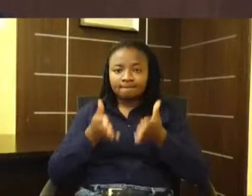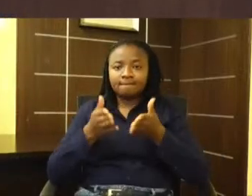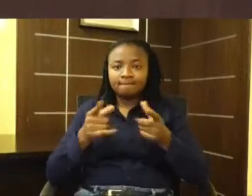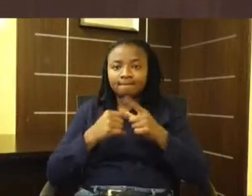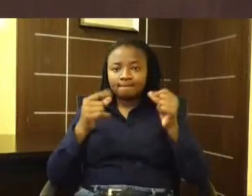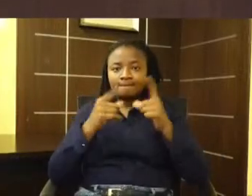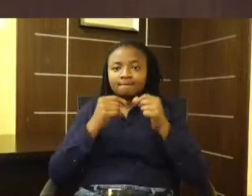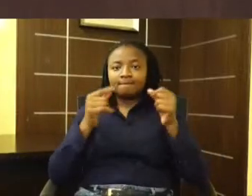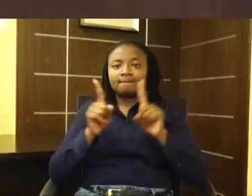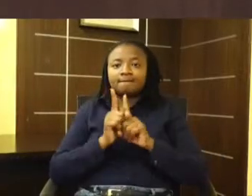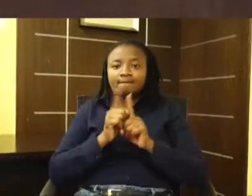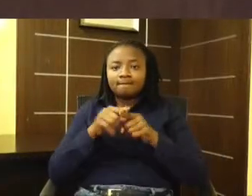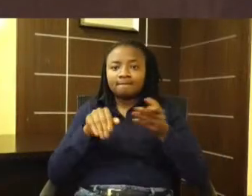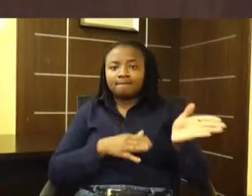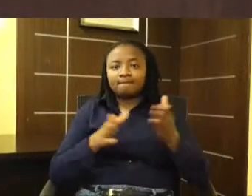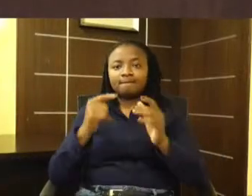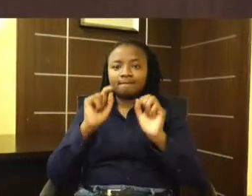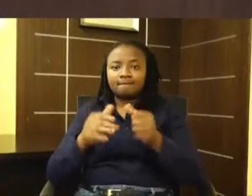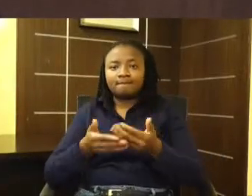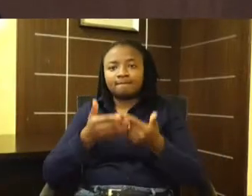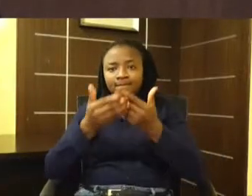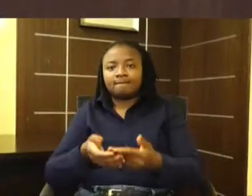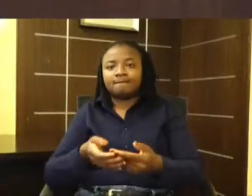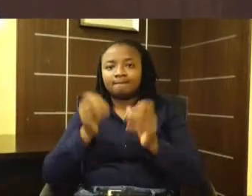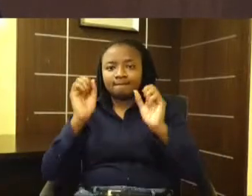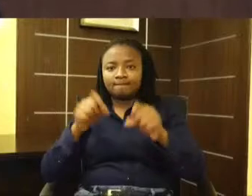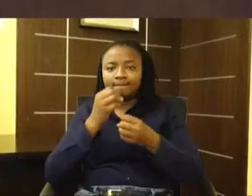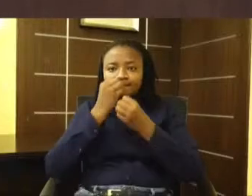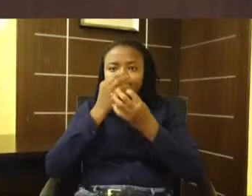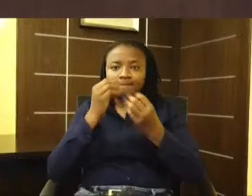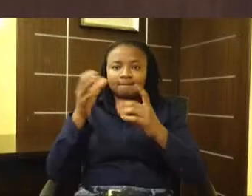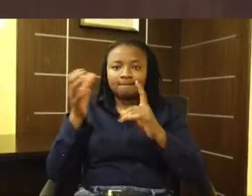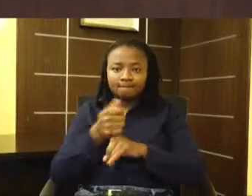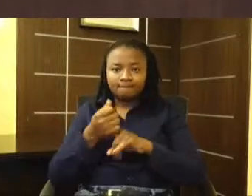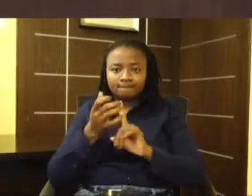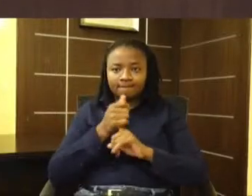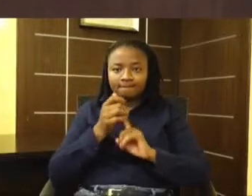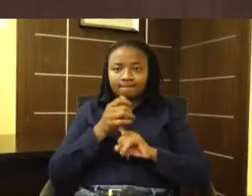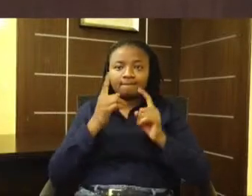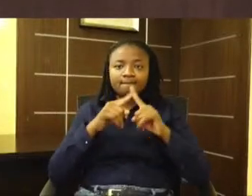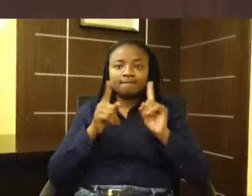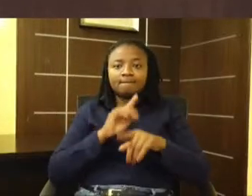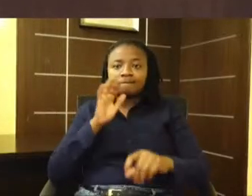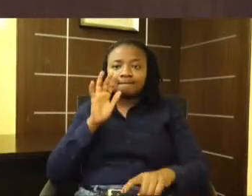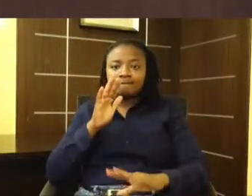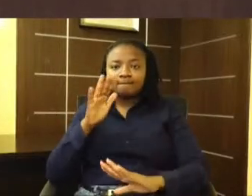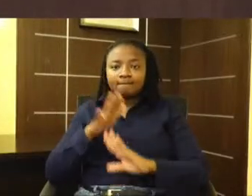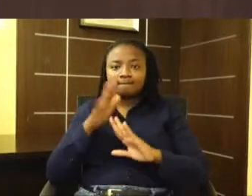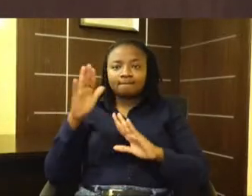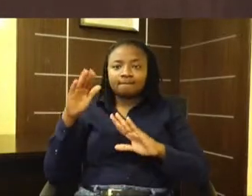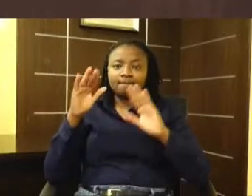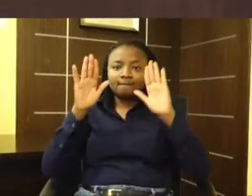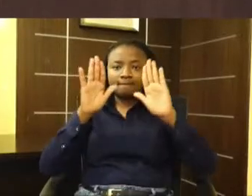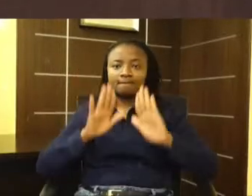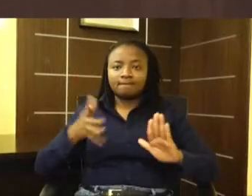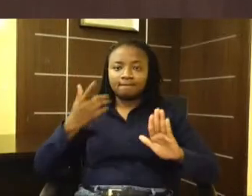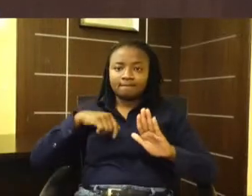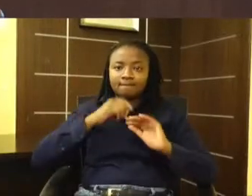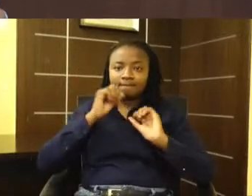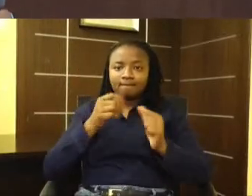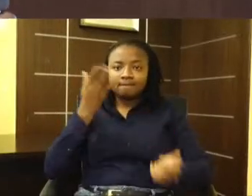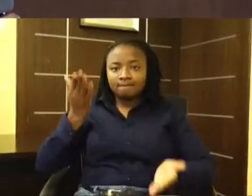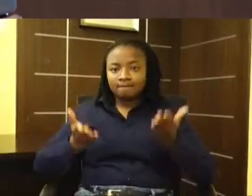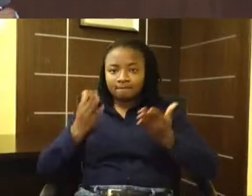and media that they can utilize and be informed. And most importantly, the impact. We measure impact. If it is